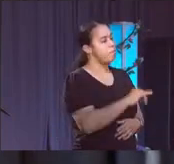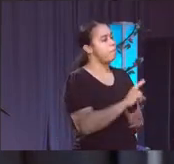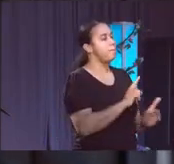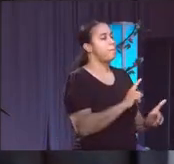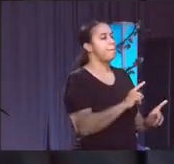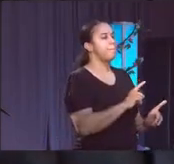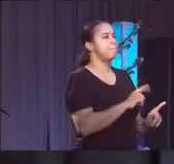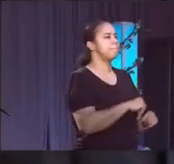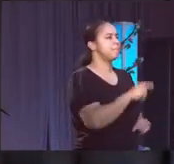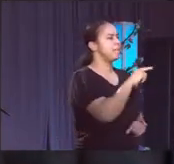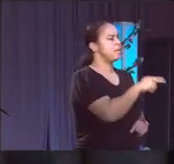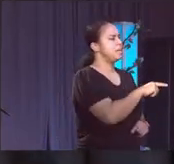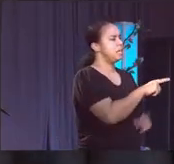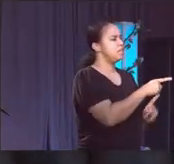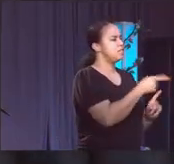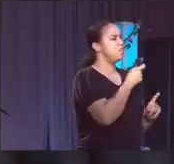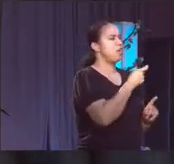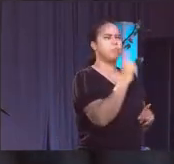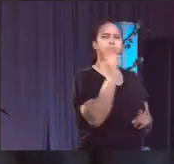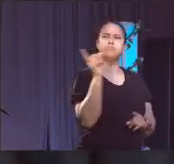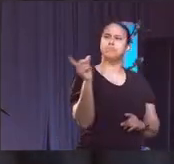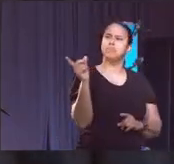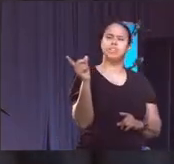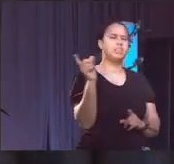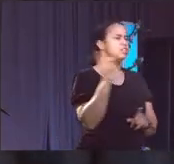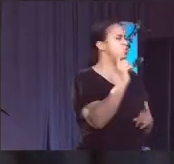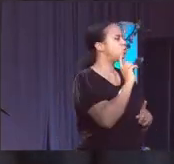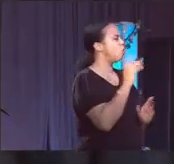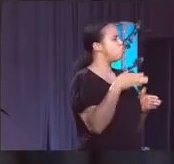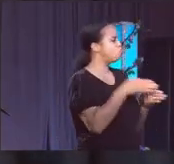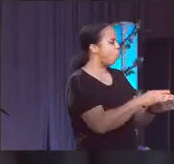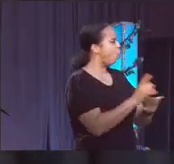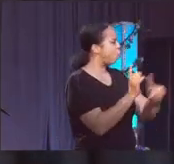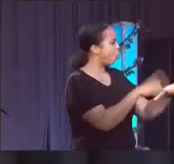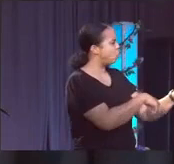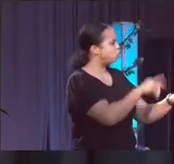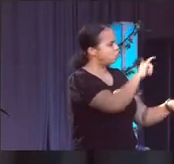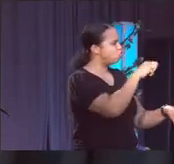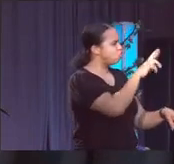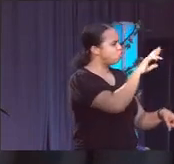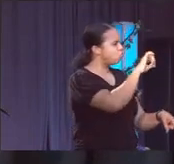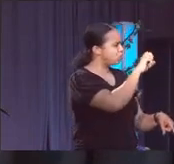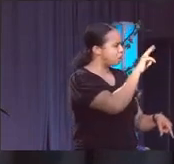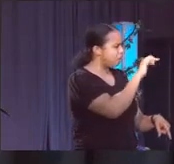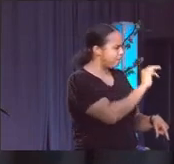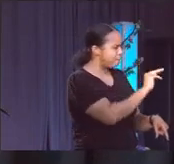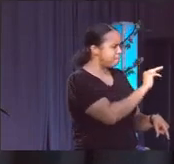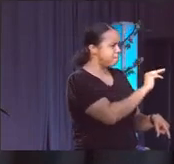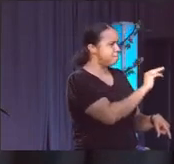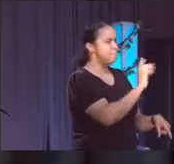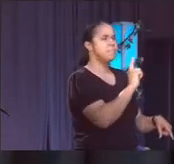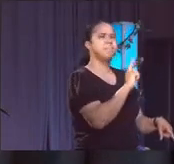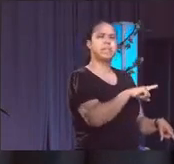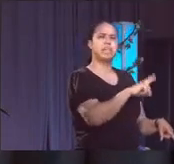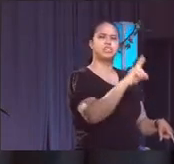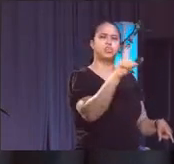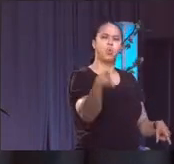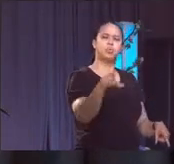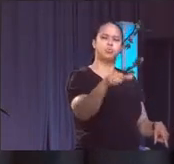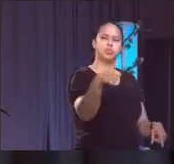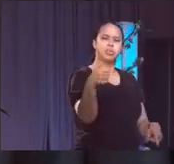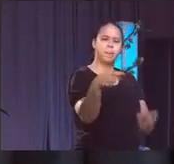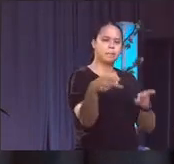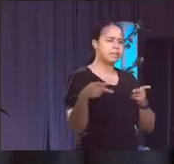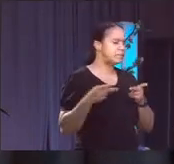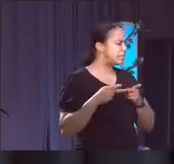Brother's on the road. He's coming from, this road goes to Jerusalem. If you're coming from there, he's coming from Jerusalem and he's going somewhere else.